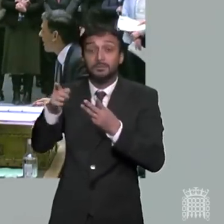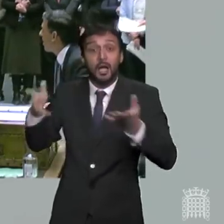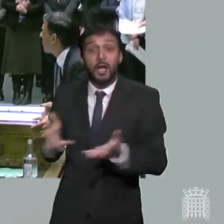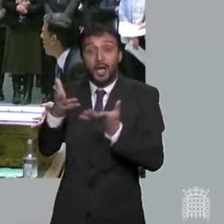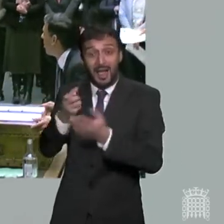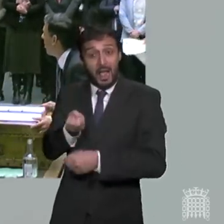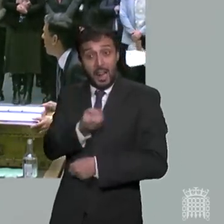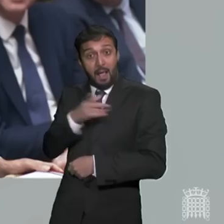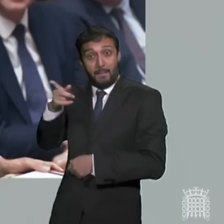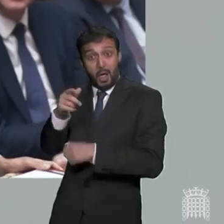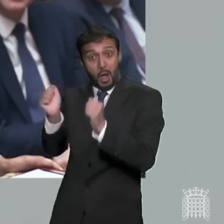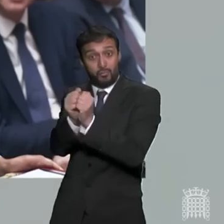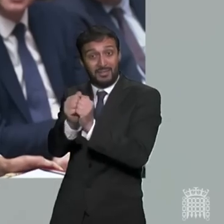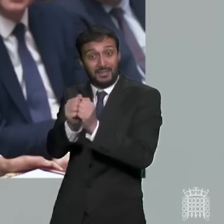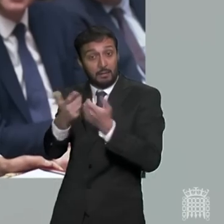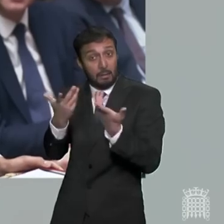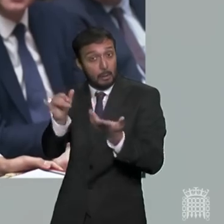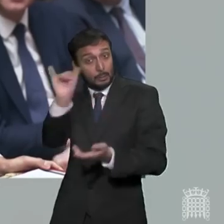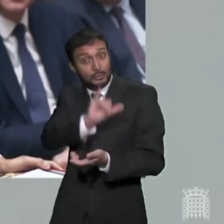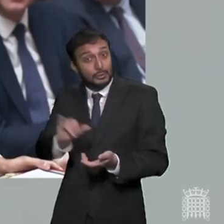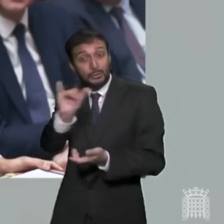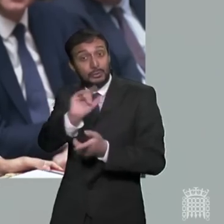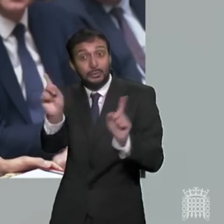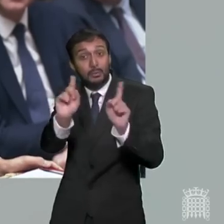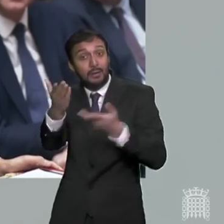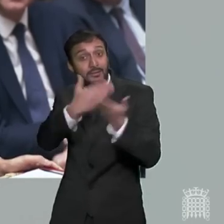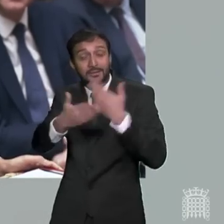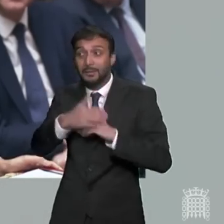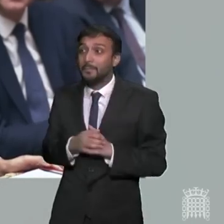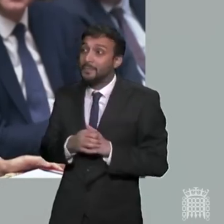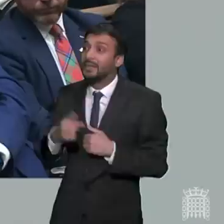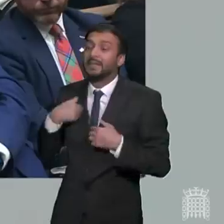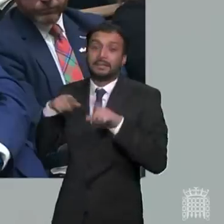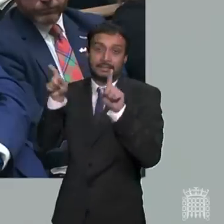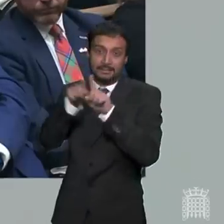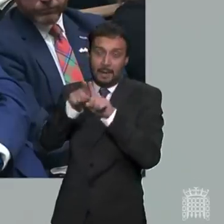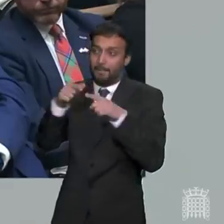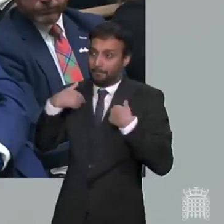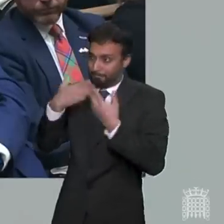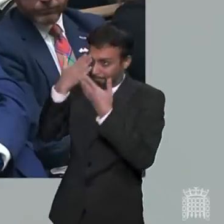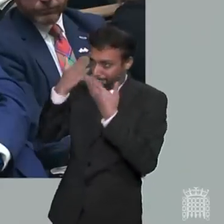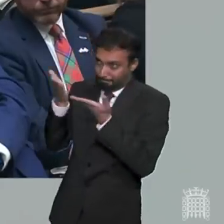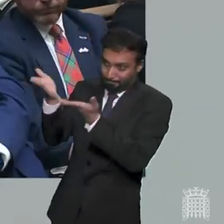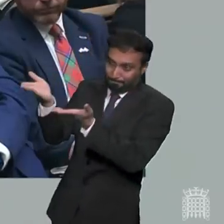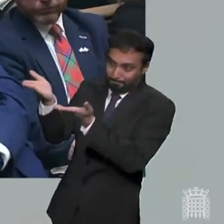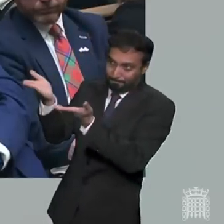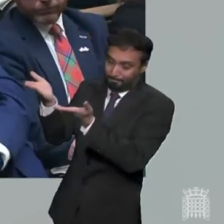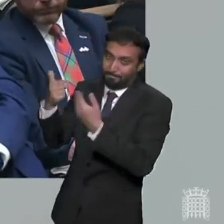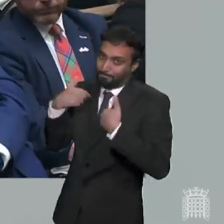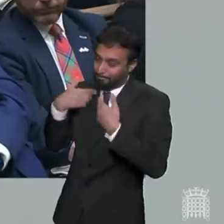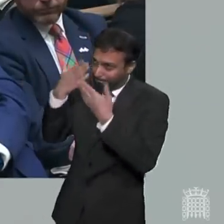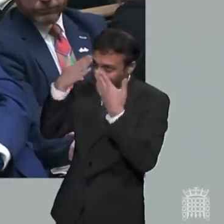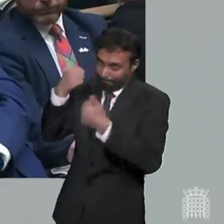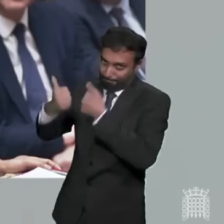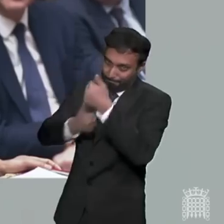Mr. Speaker, can I start by offering my genuine and warm, heartfelt best wishes to the Right Honourable Member for Ross Skye and Loch Arbour?